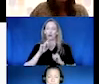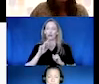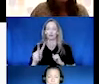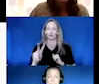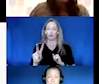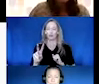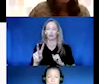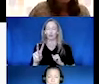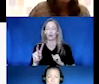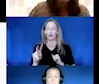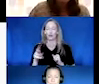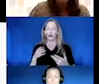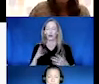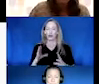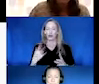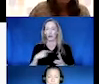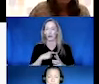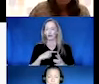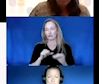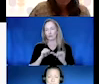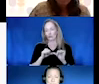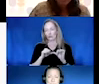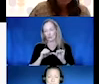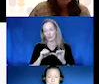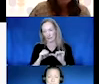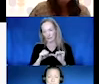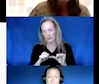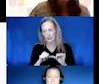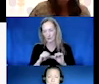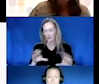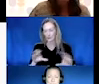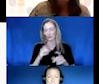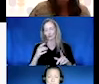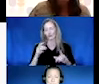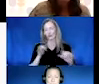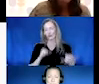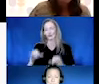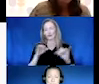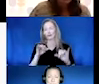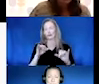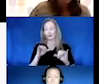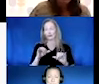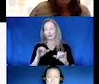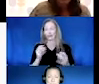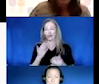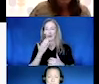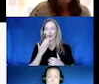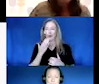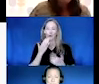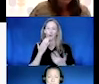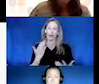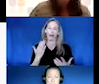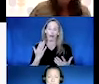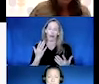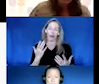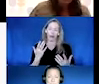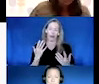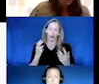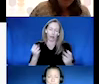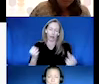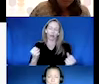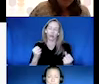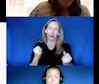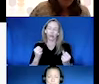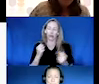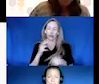to continue with routine well-child visits, offer support for families for acute and